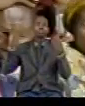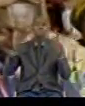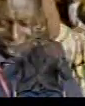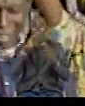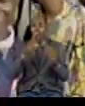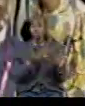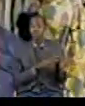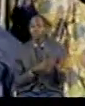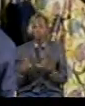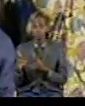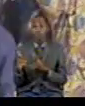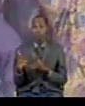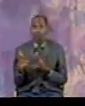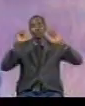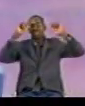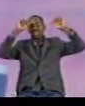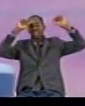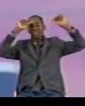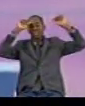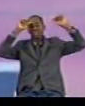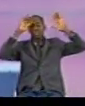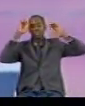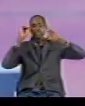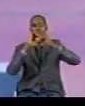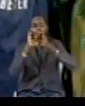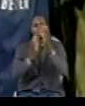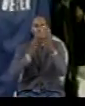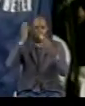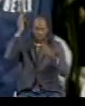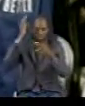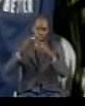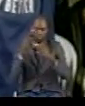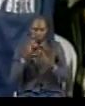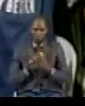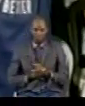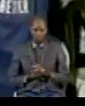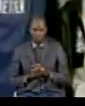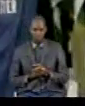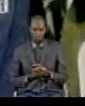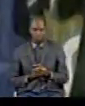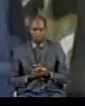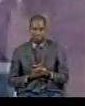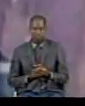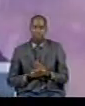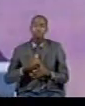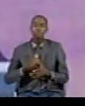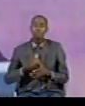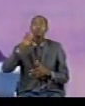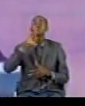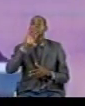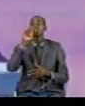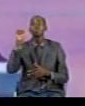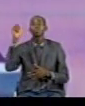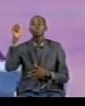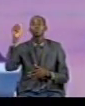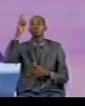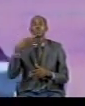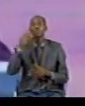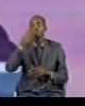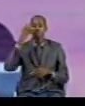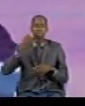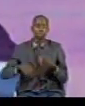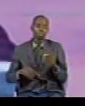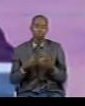Father, in Jesus' name, you are a God who cannot fail.